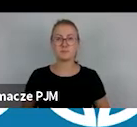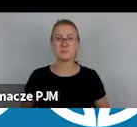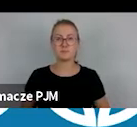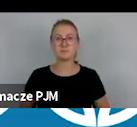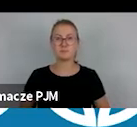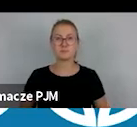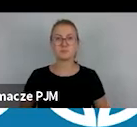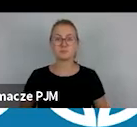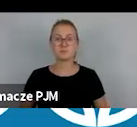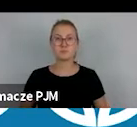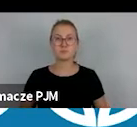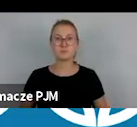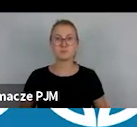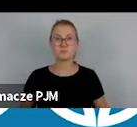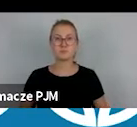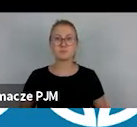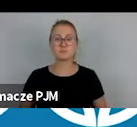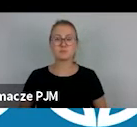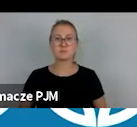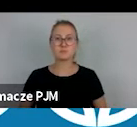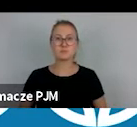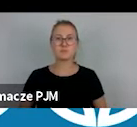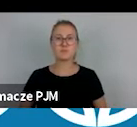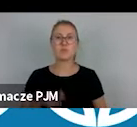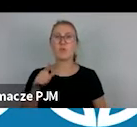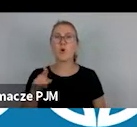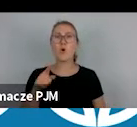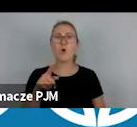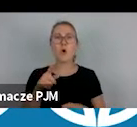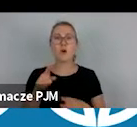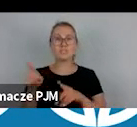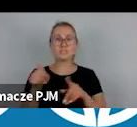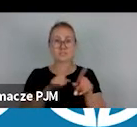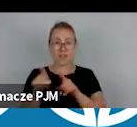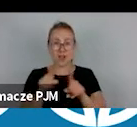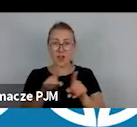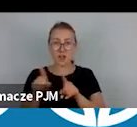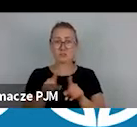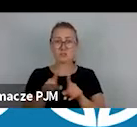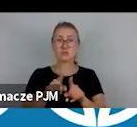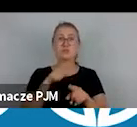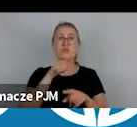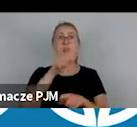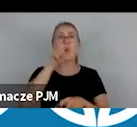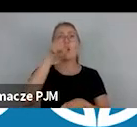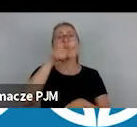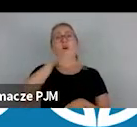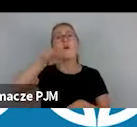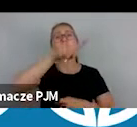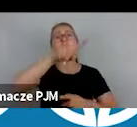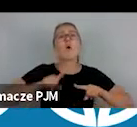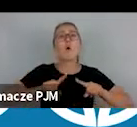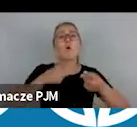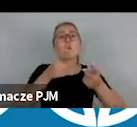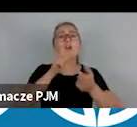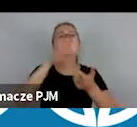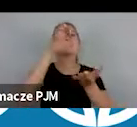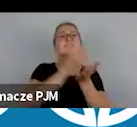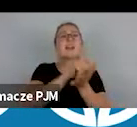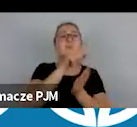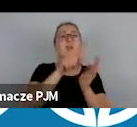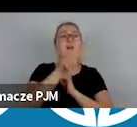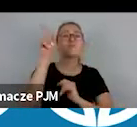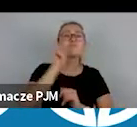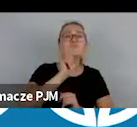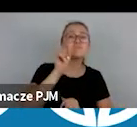own perspectives to the questions of men's violence, but there must be very real dialogue. And if that's of interest, I can talk to you